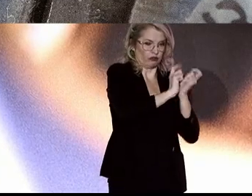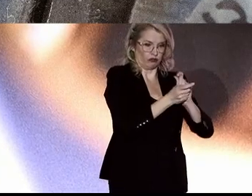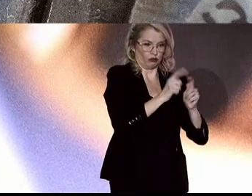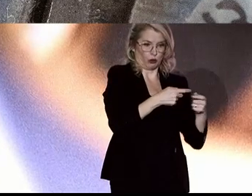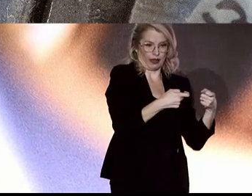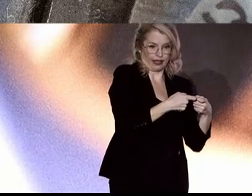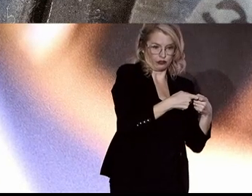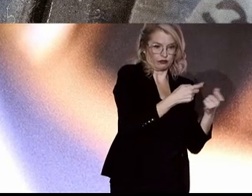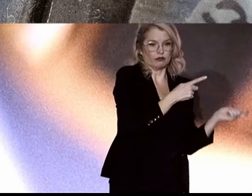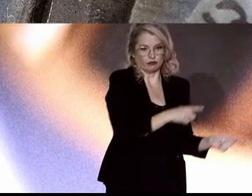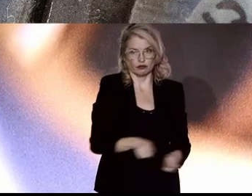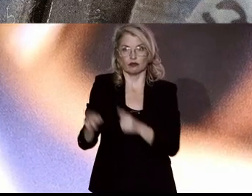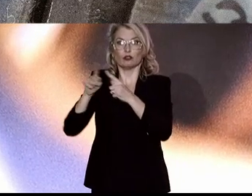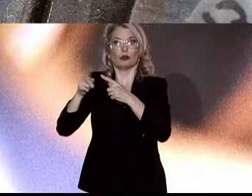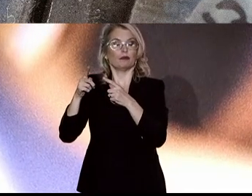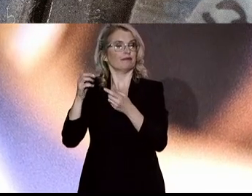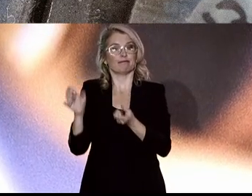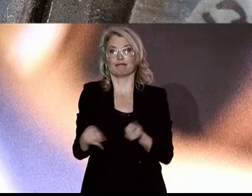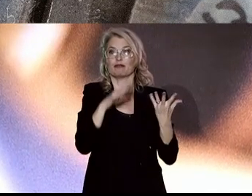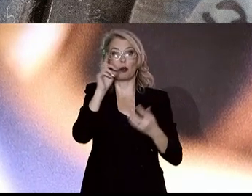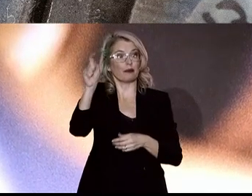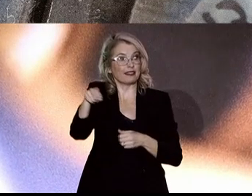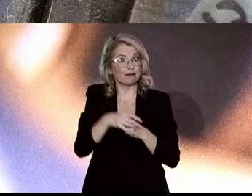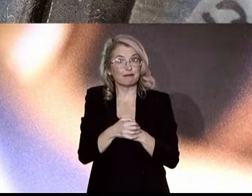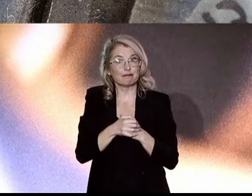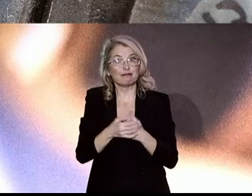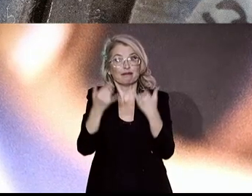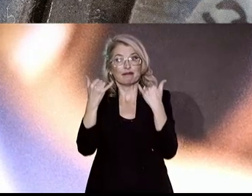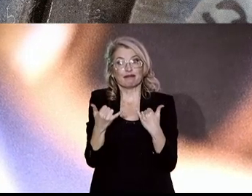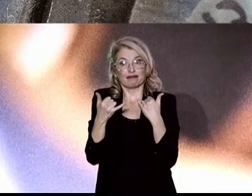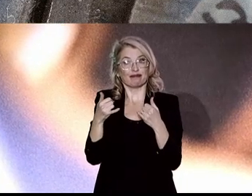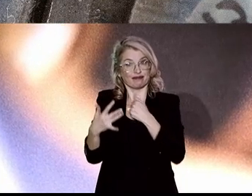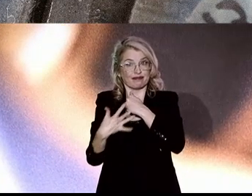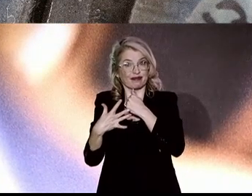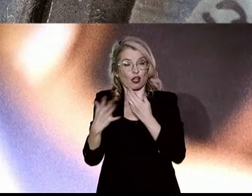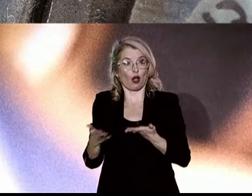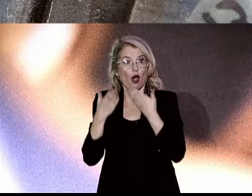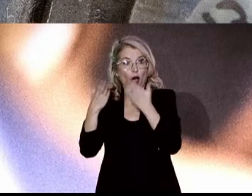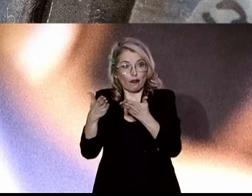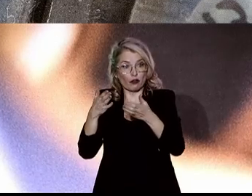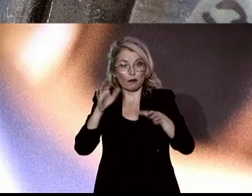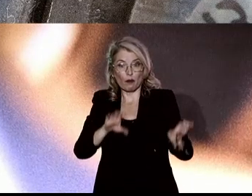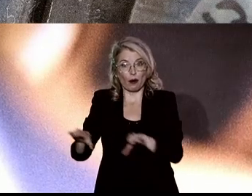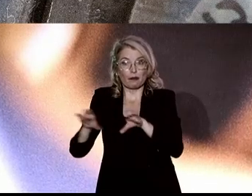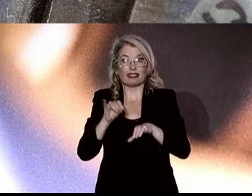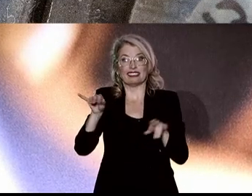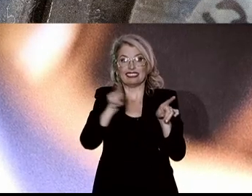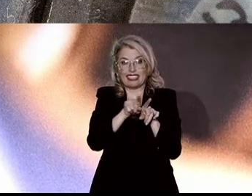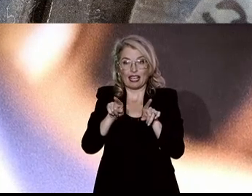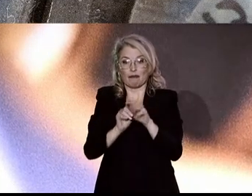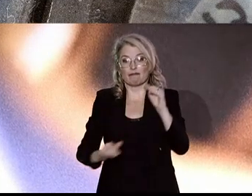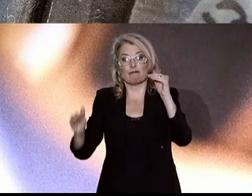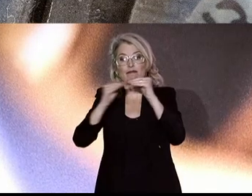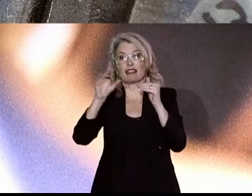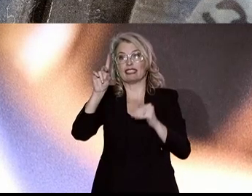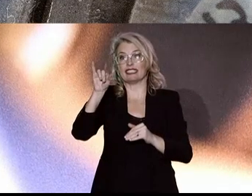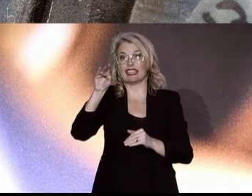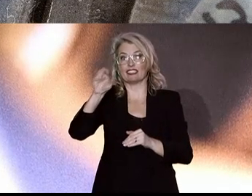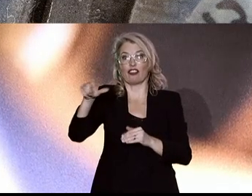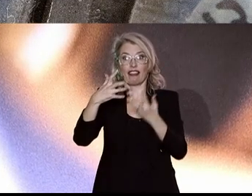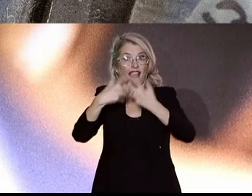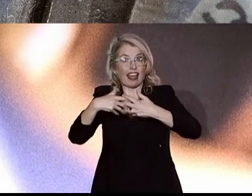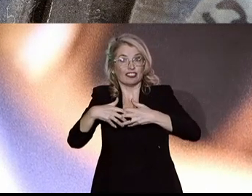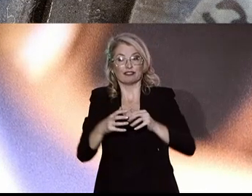it to electricity. This technology can offer the performance of a diesel engine. On top of